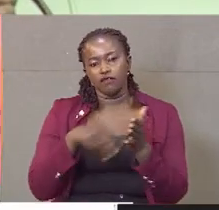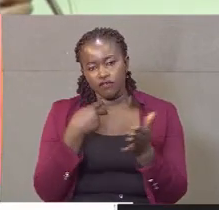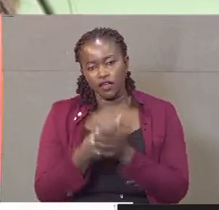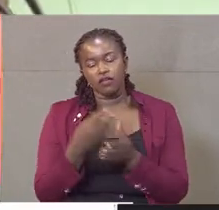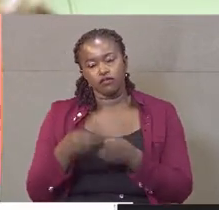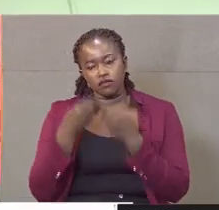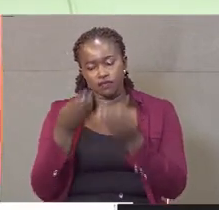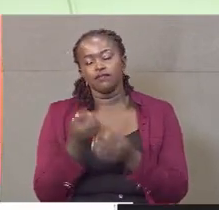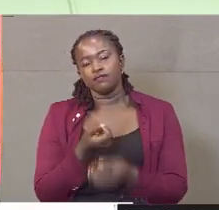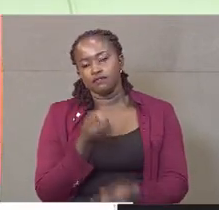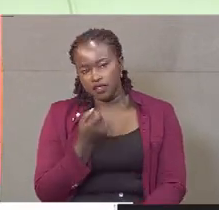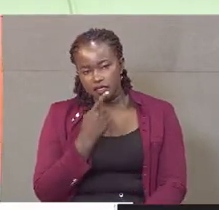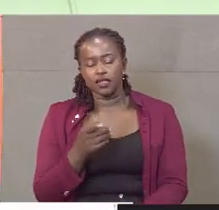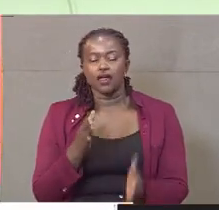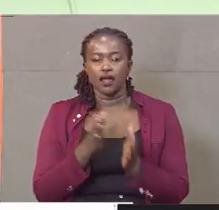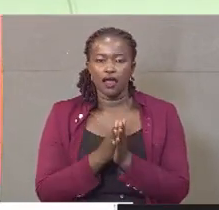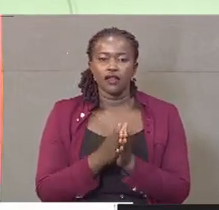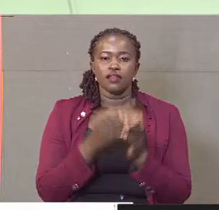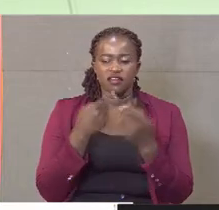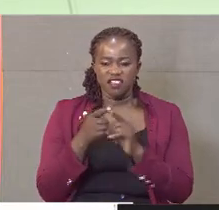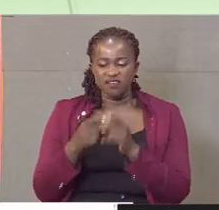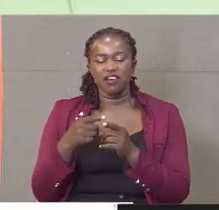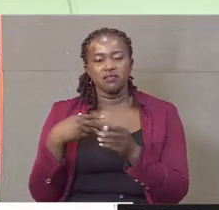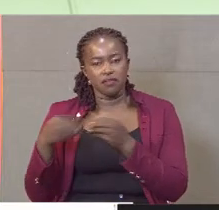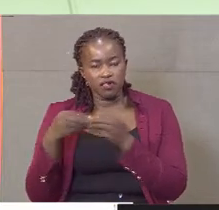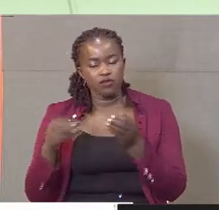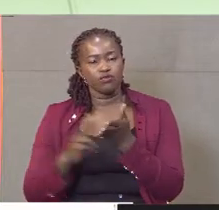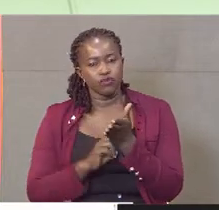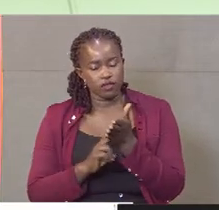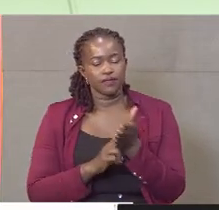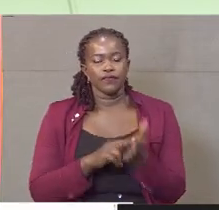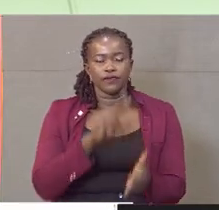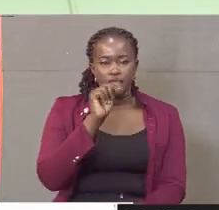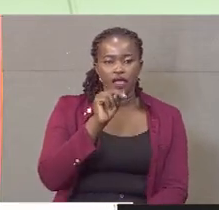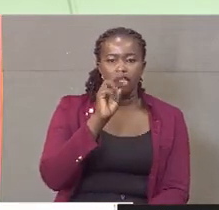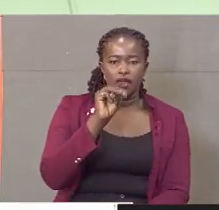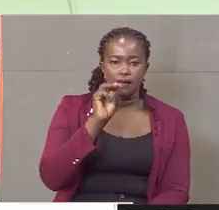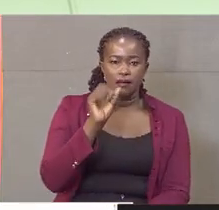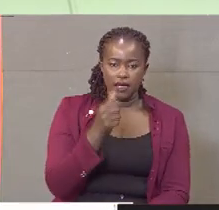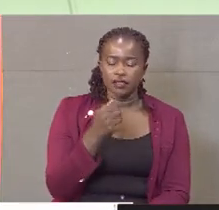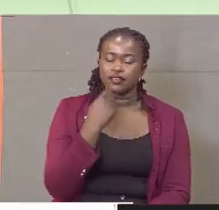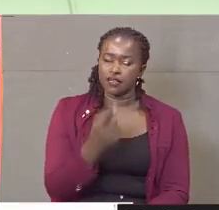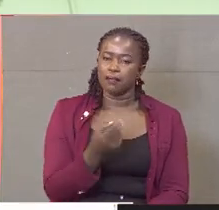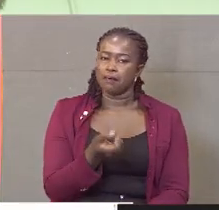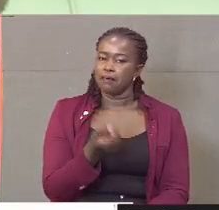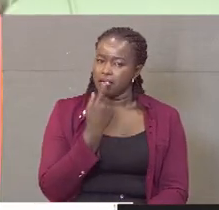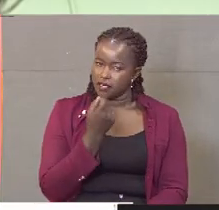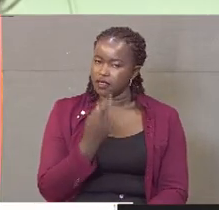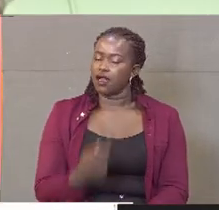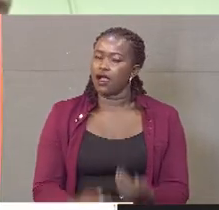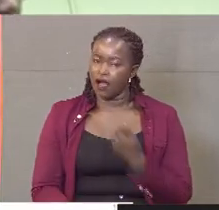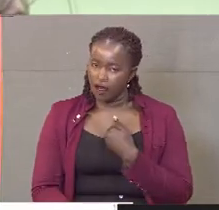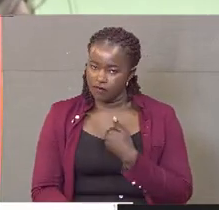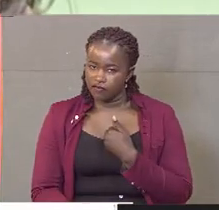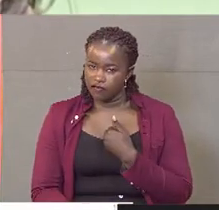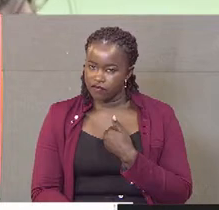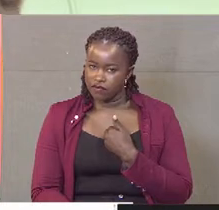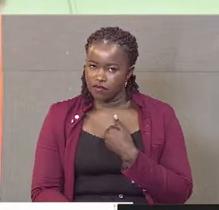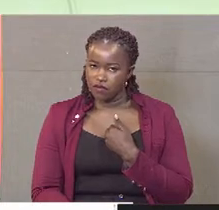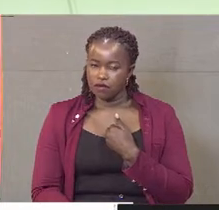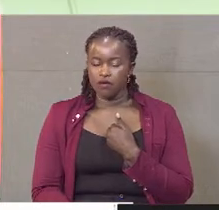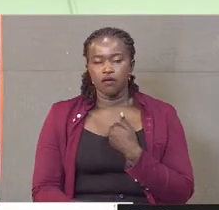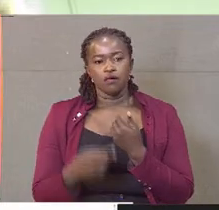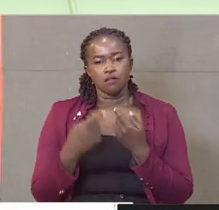of medicines and supplies. NMS says they have the medicines, they don't have money to supply